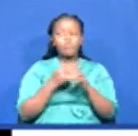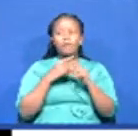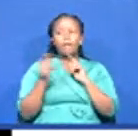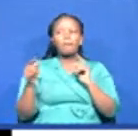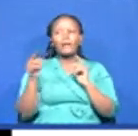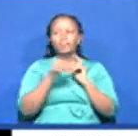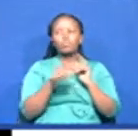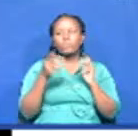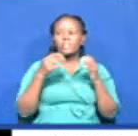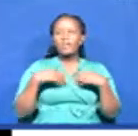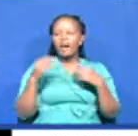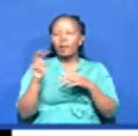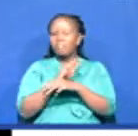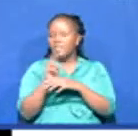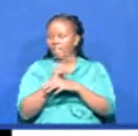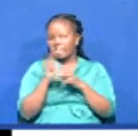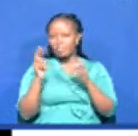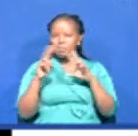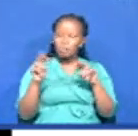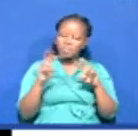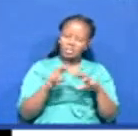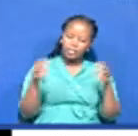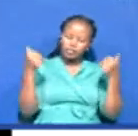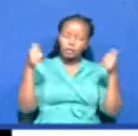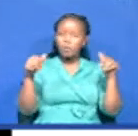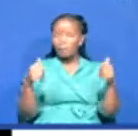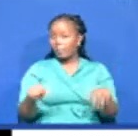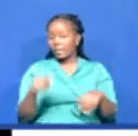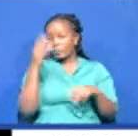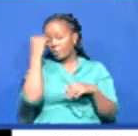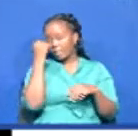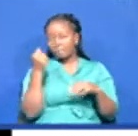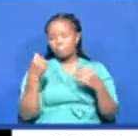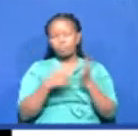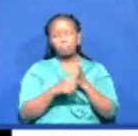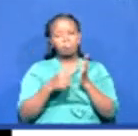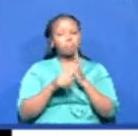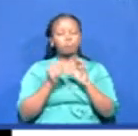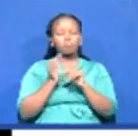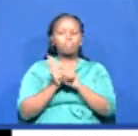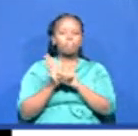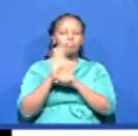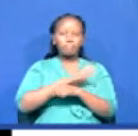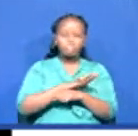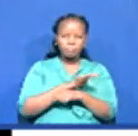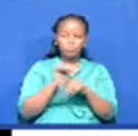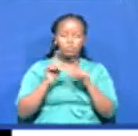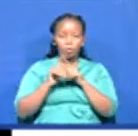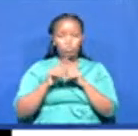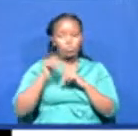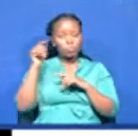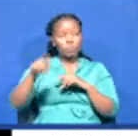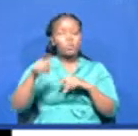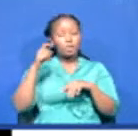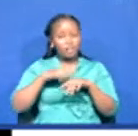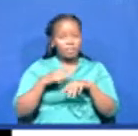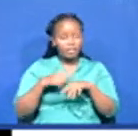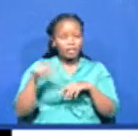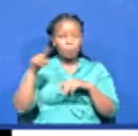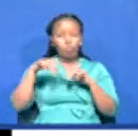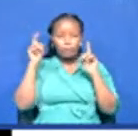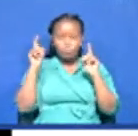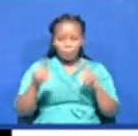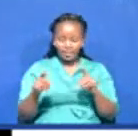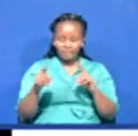obviously because of the pandemic that was, you know, that was with us. I think this is time we actually sat down and actually